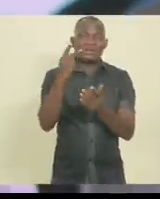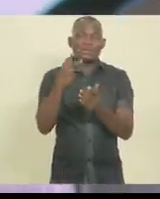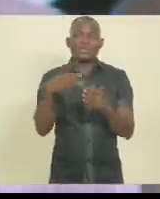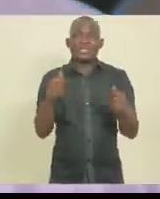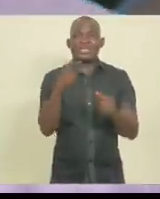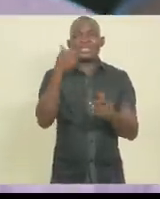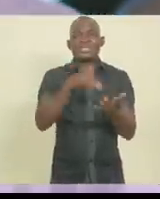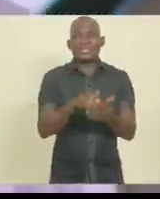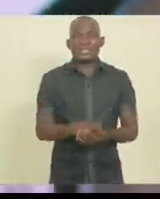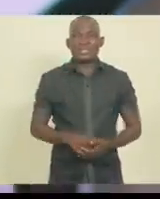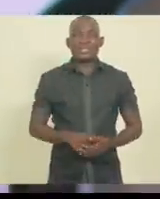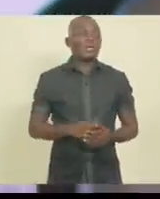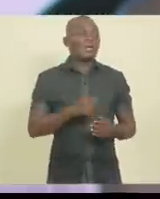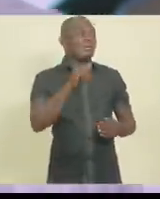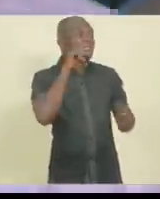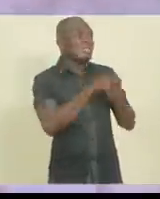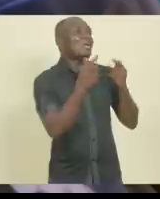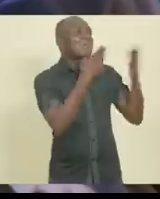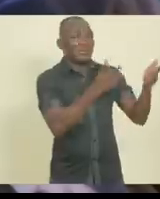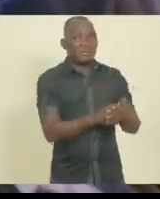continue our prayers.